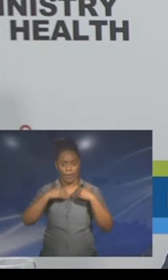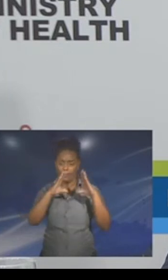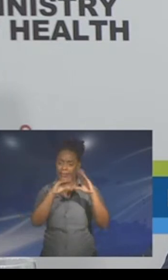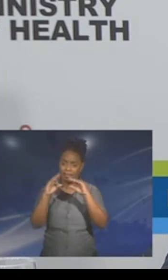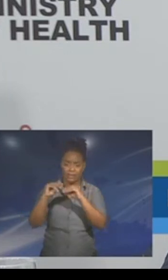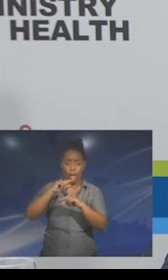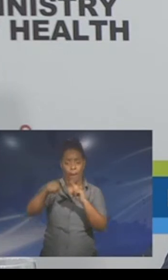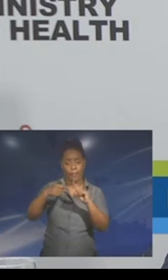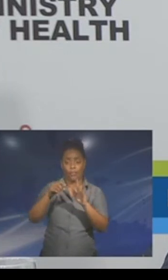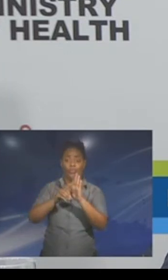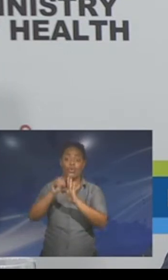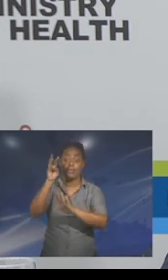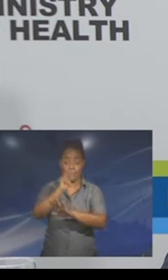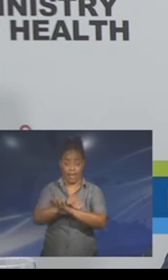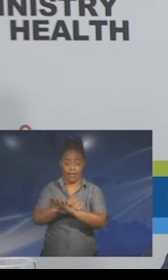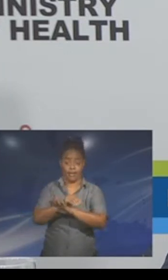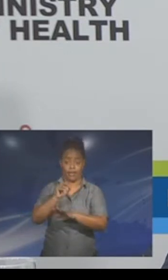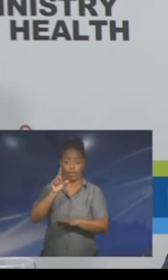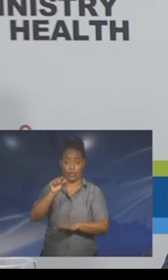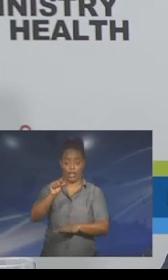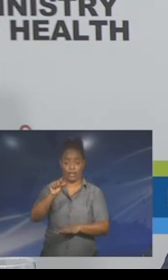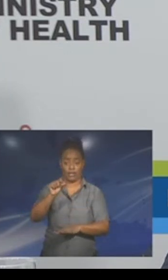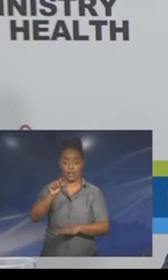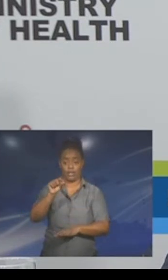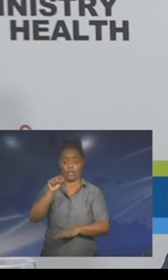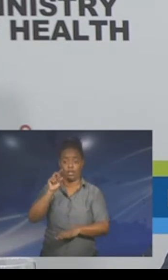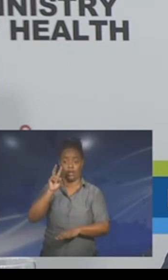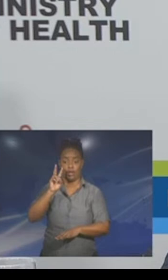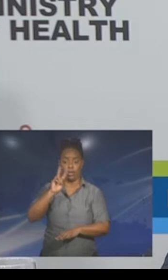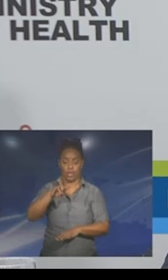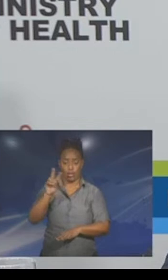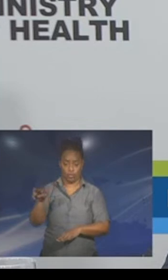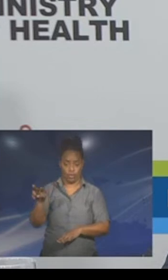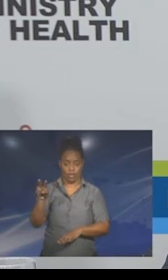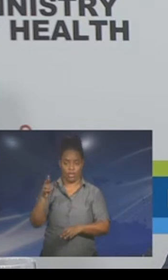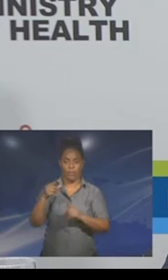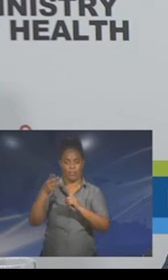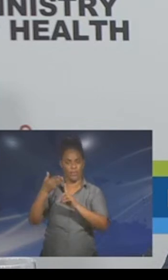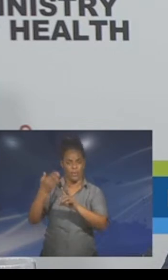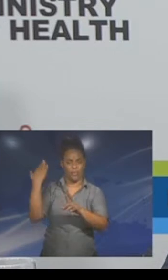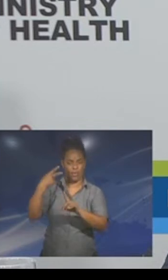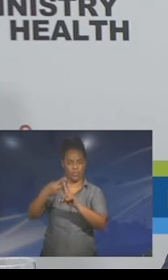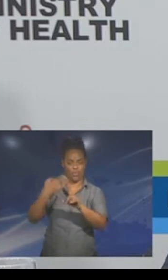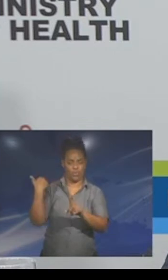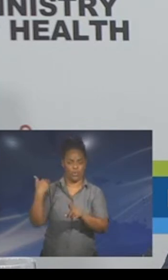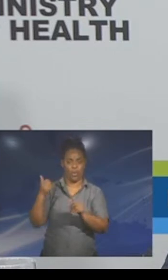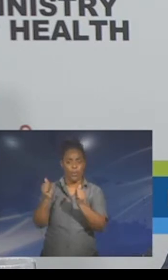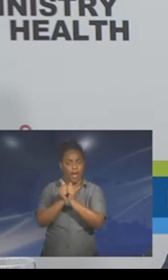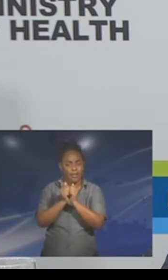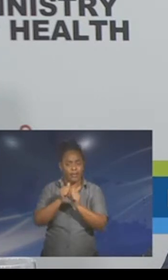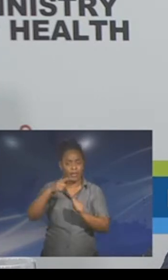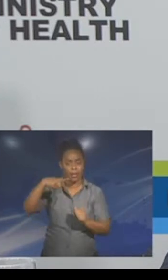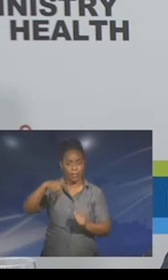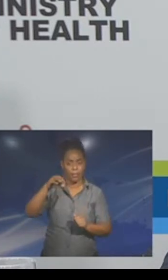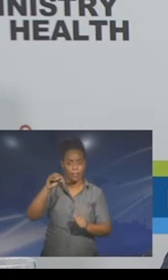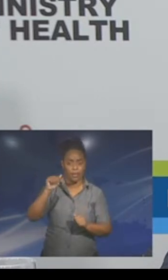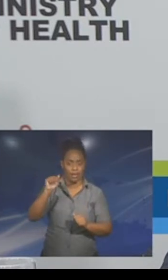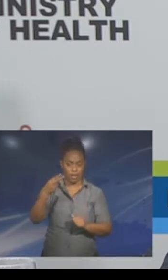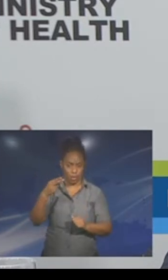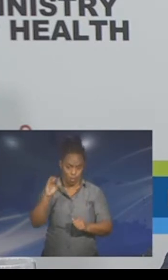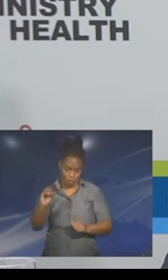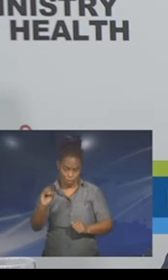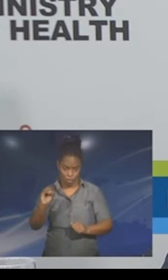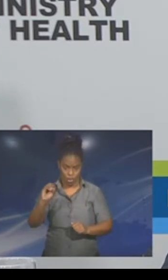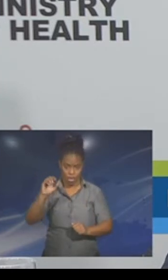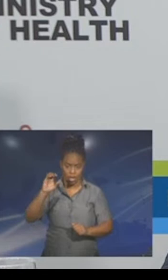20th, 2022, which is just about 2 months ago, with CARFA, PAHO, and so on, Ministry of Health,